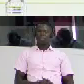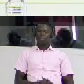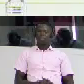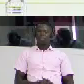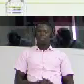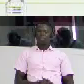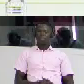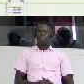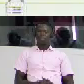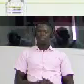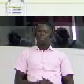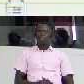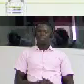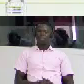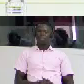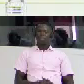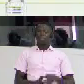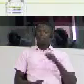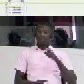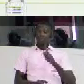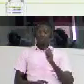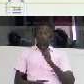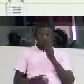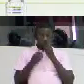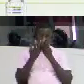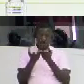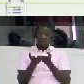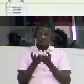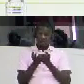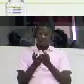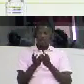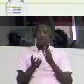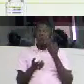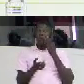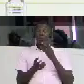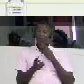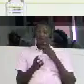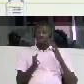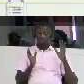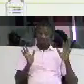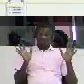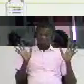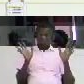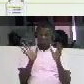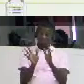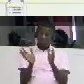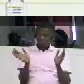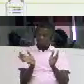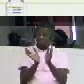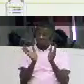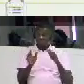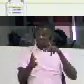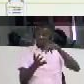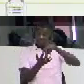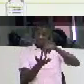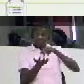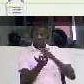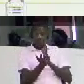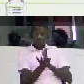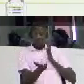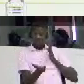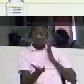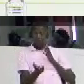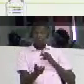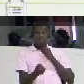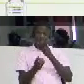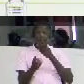fii lu mu wax bi ñu gaay foolinee ba pare. After we fall in, mu ne ku jël ku in charge parade bi